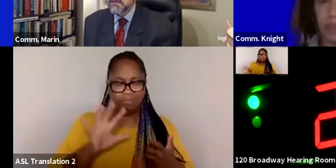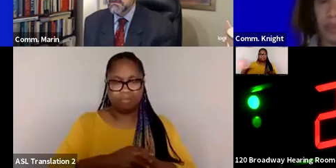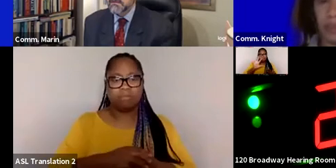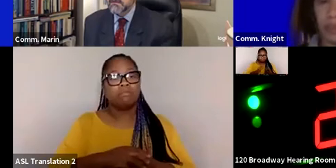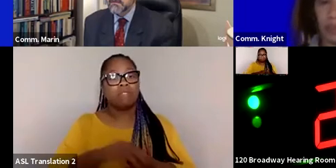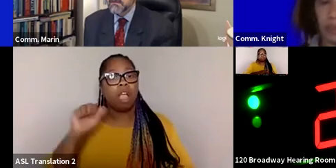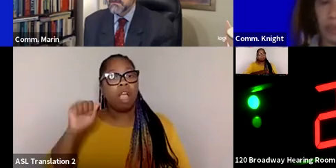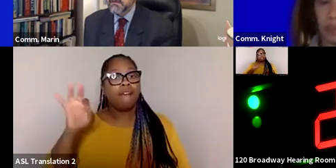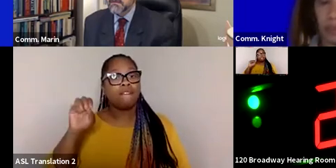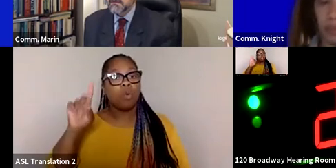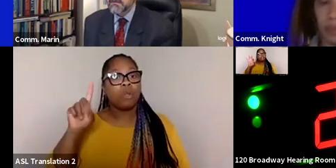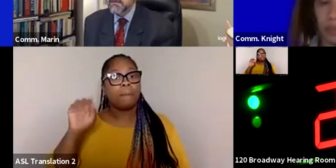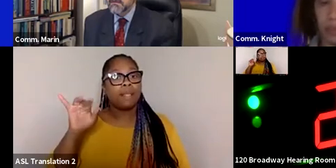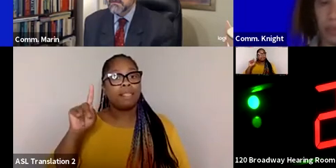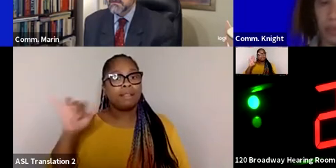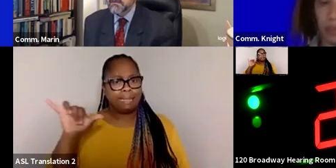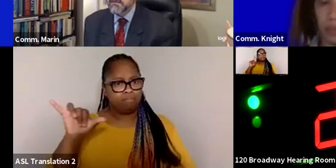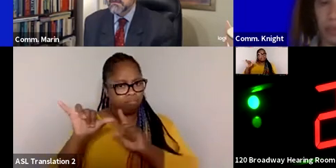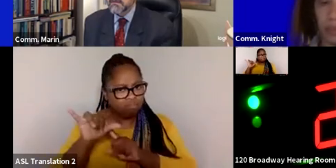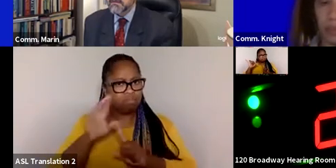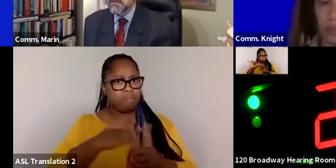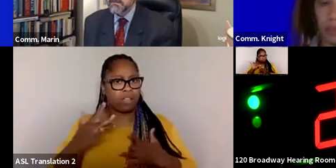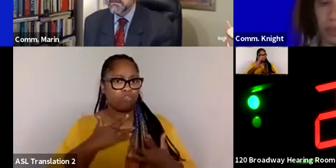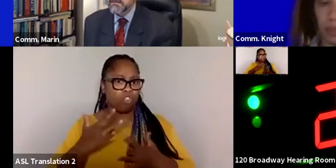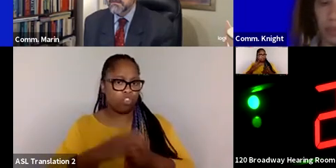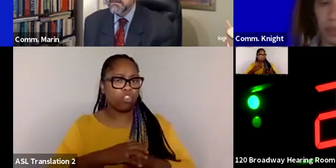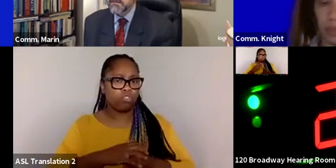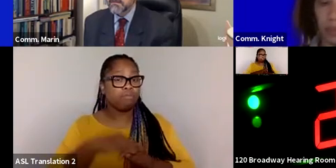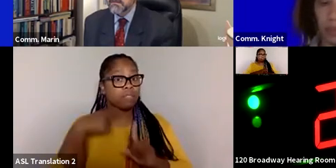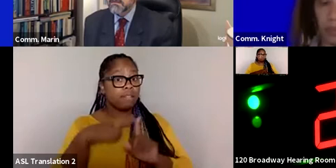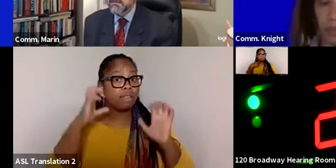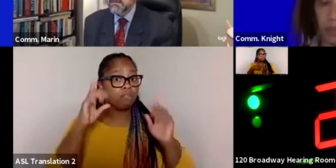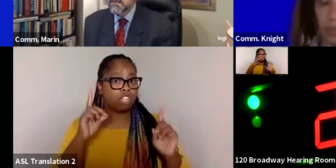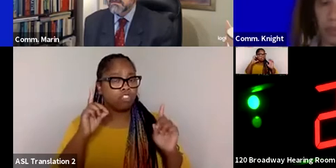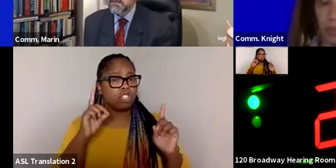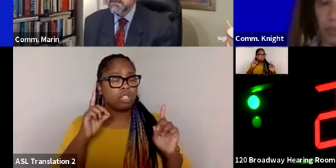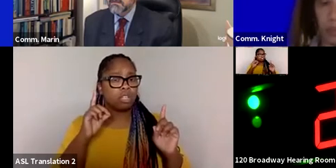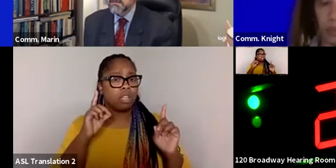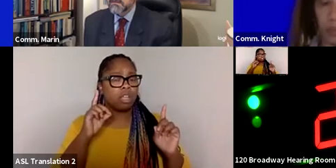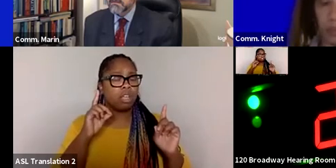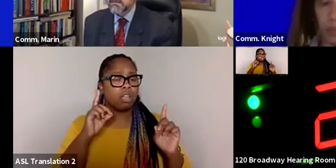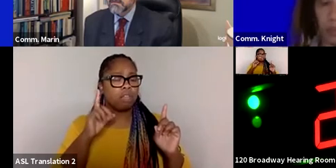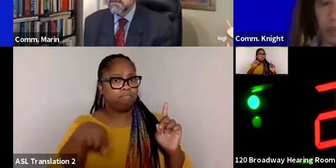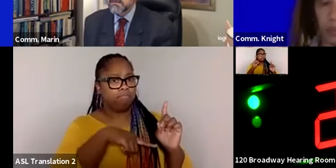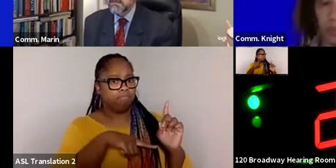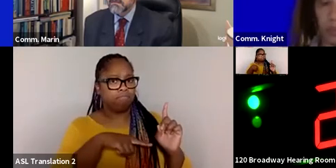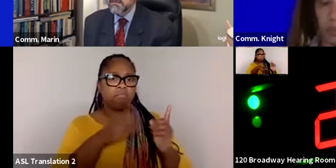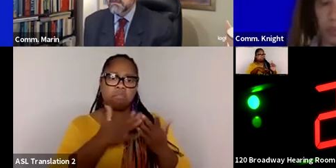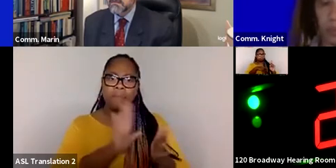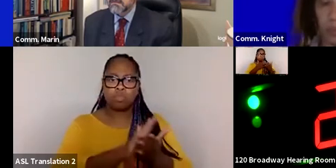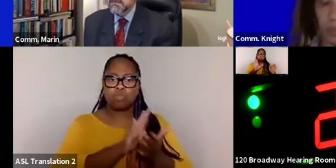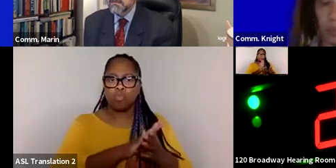Affordability is my main concern. And the education of our public schools in the